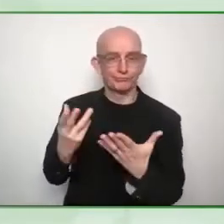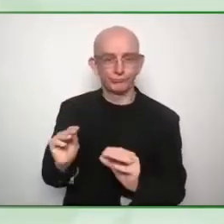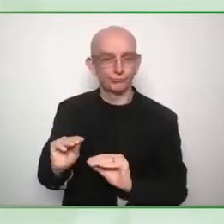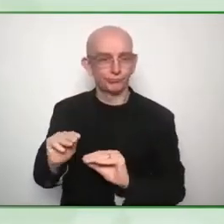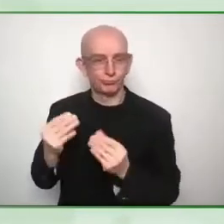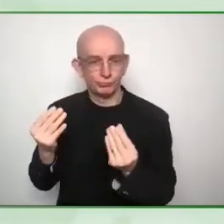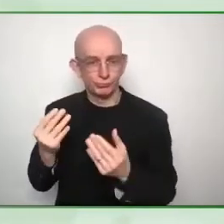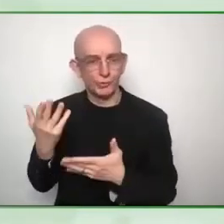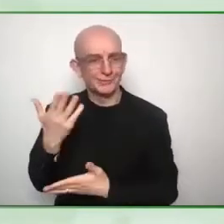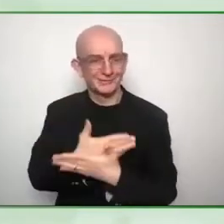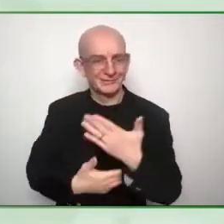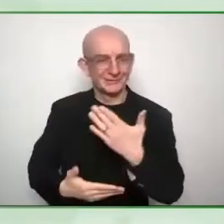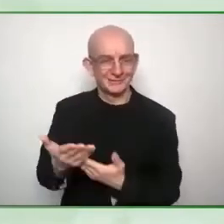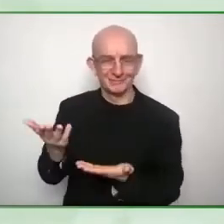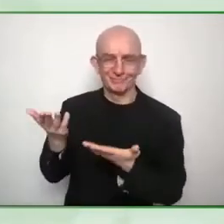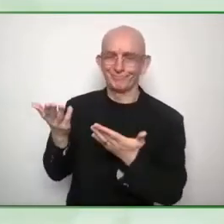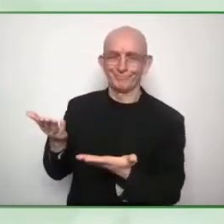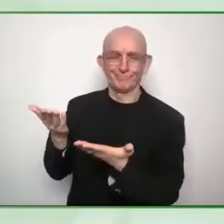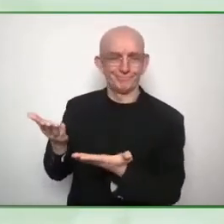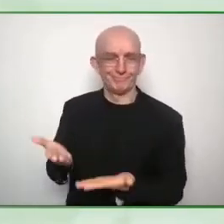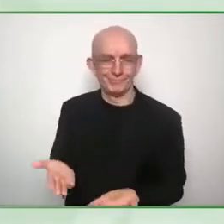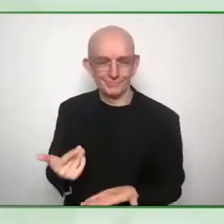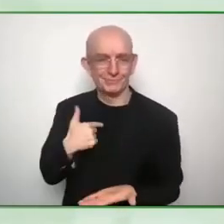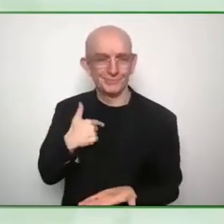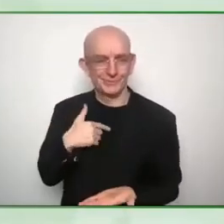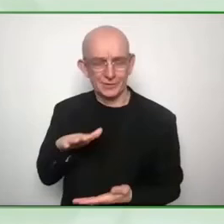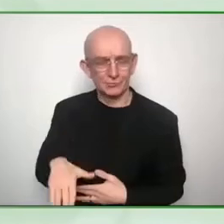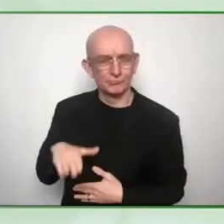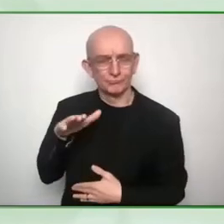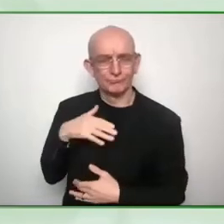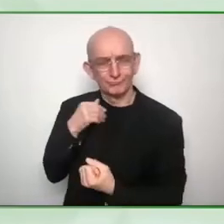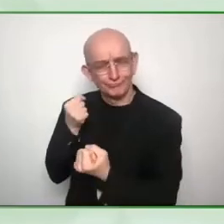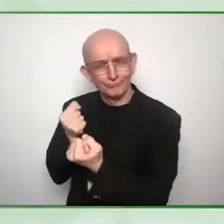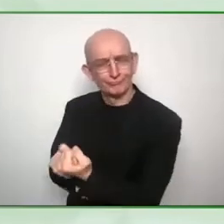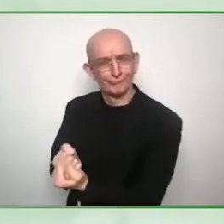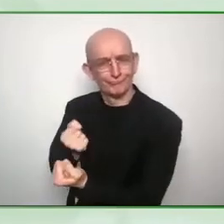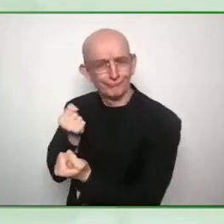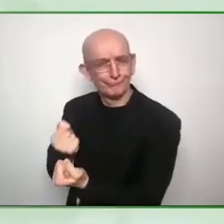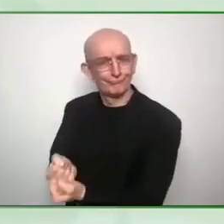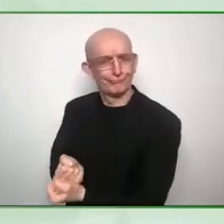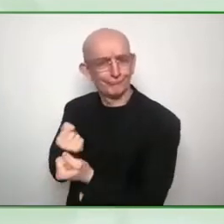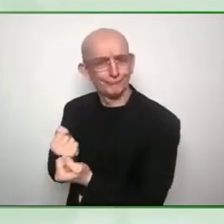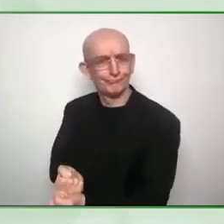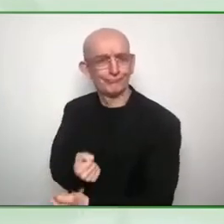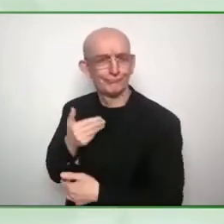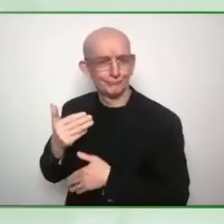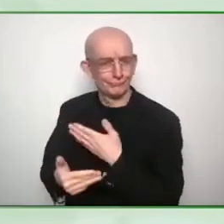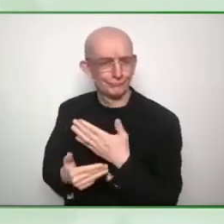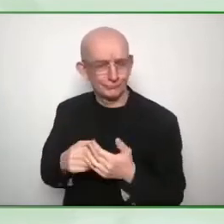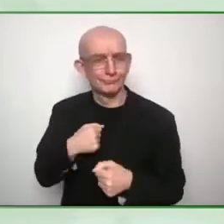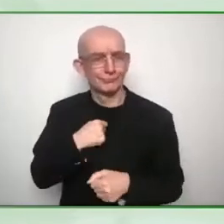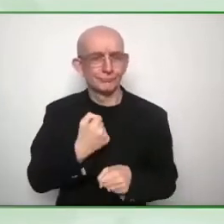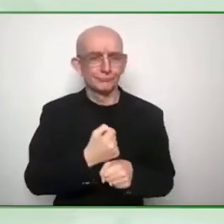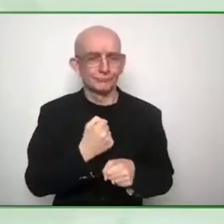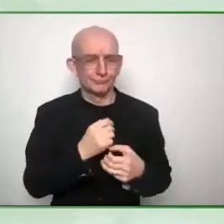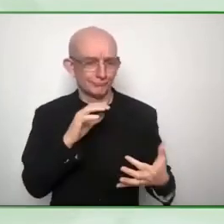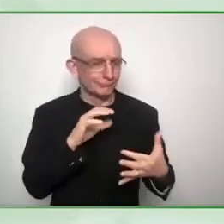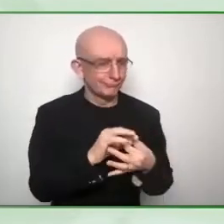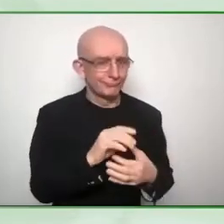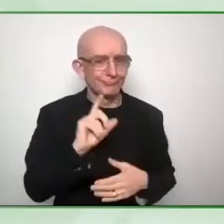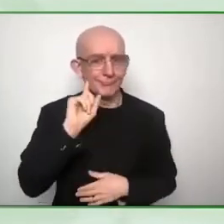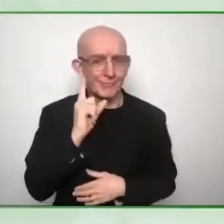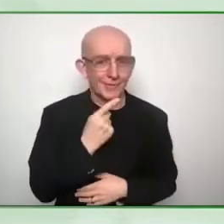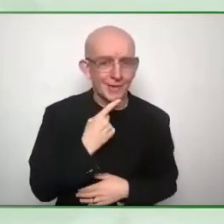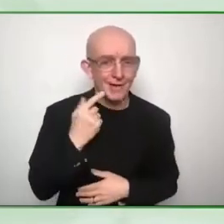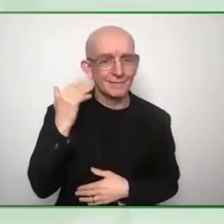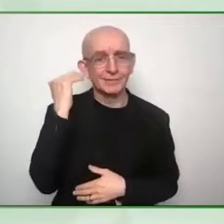as a researcher before I started my job at St. Cloud State University. But once I started at St. Cloud